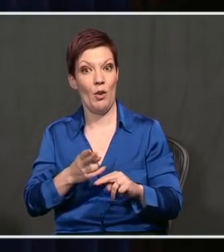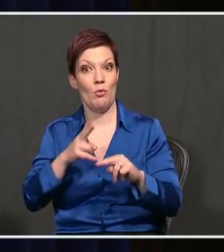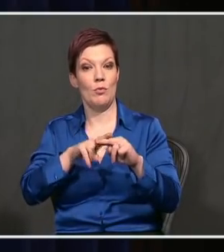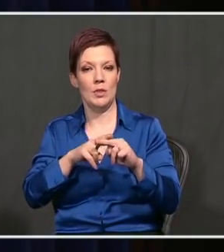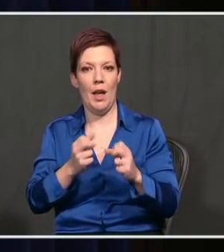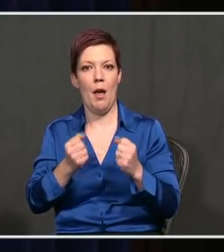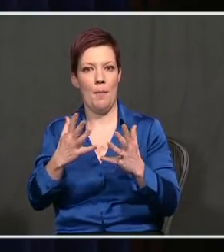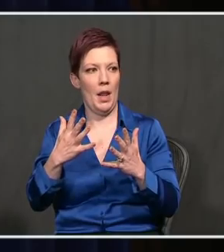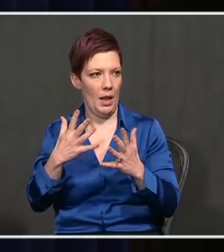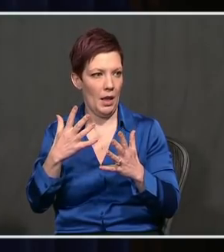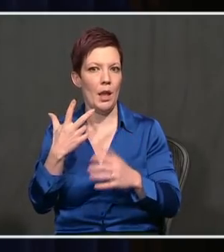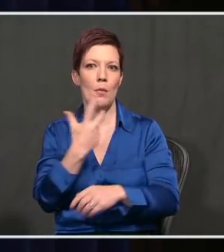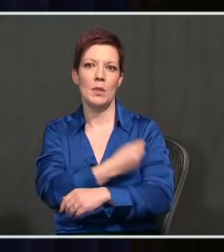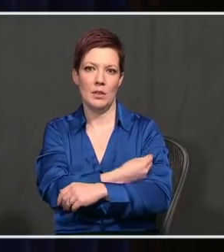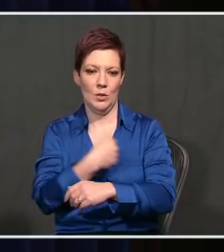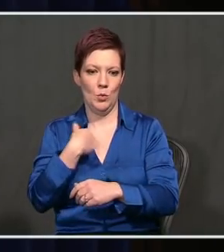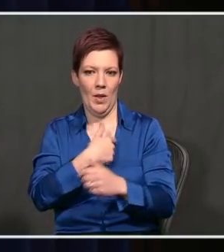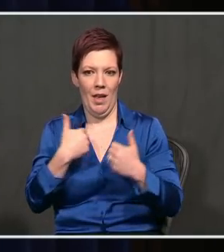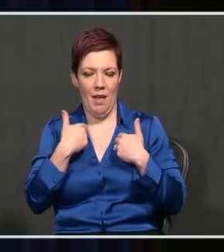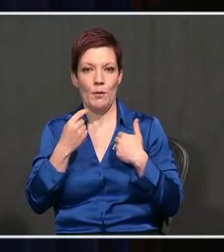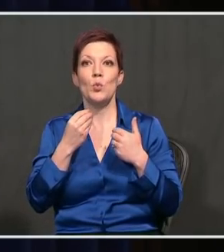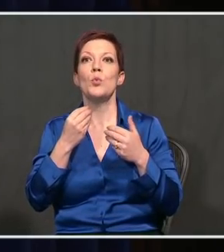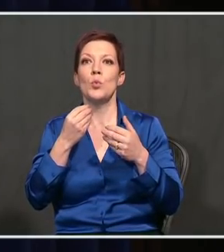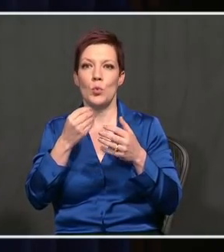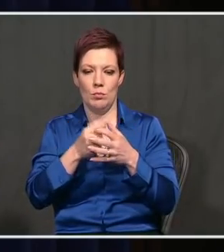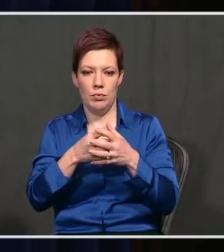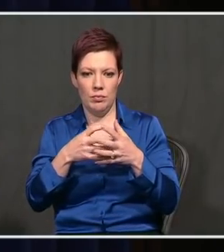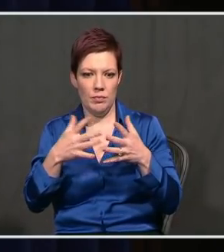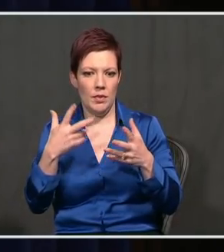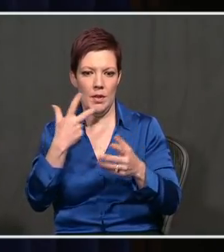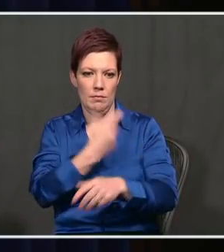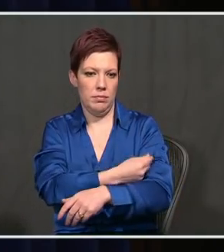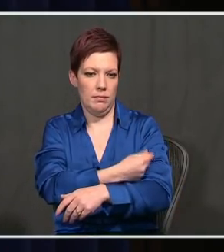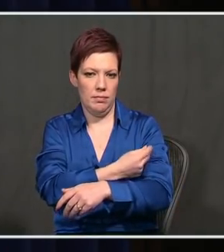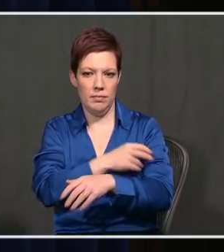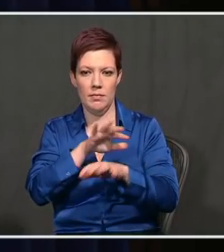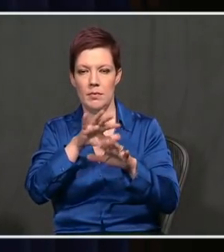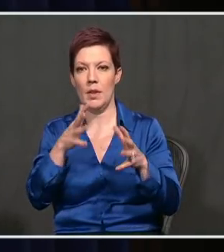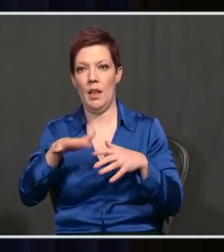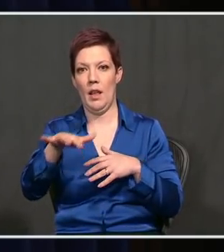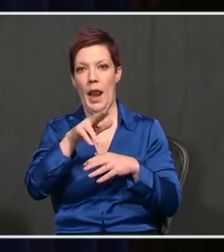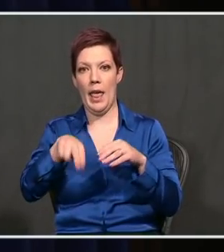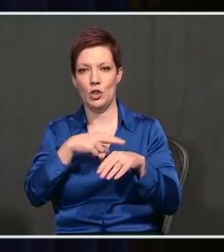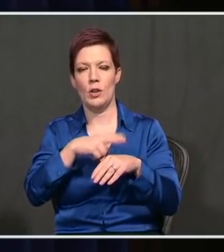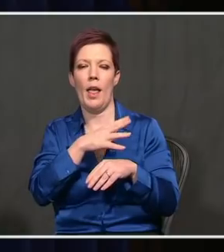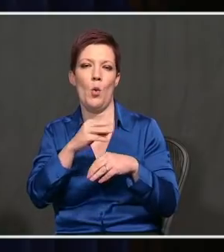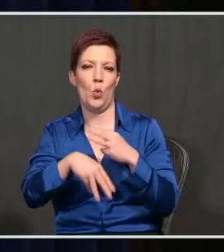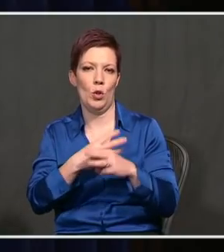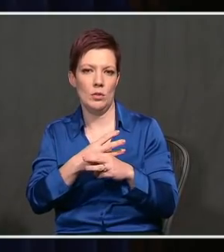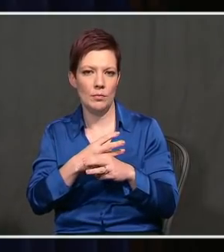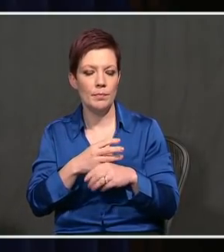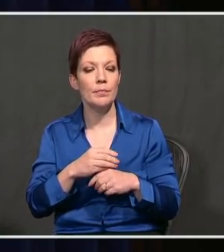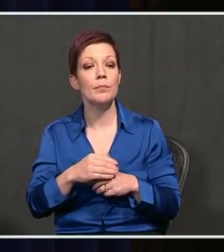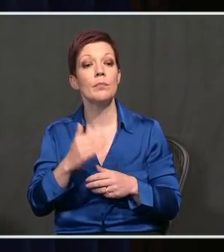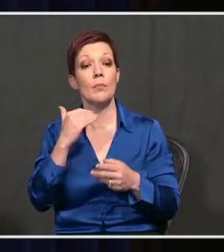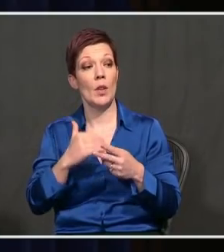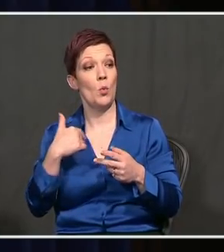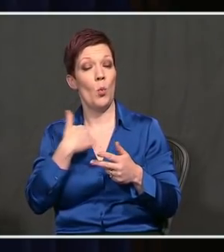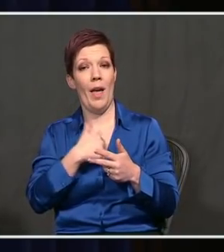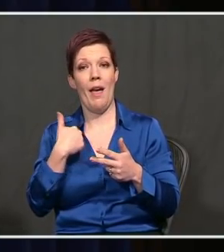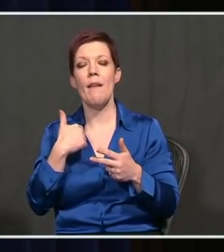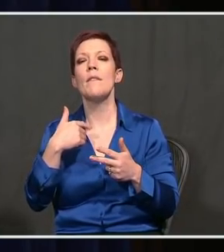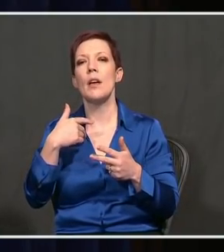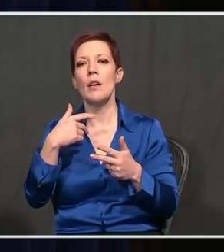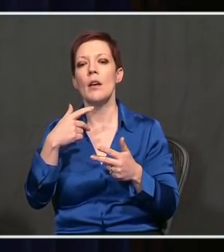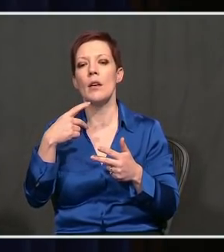nation and the world. And finally, we have two more vaccines using a third platform technology, which is a more classical platform